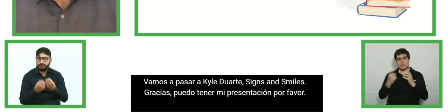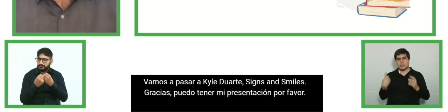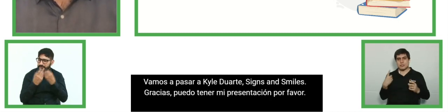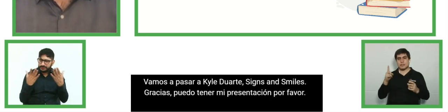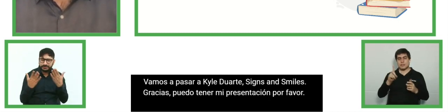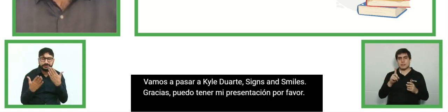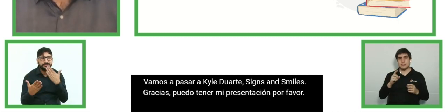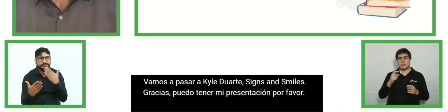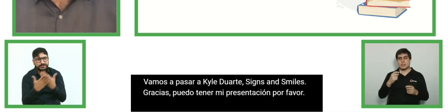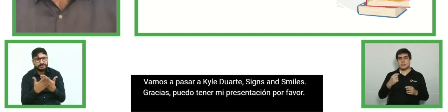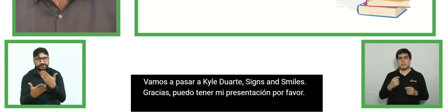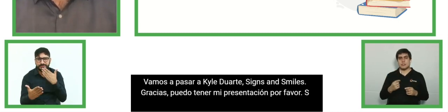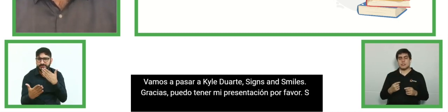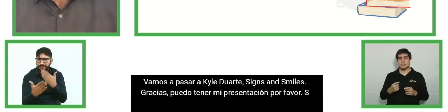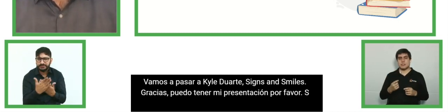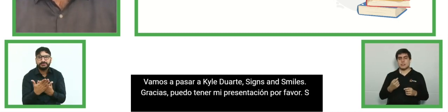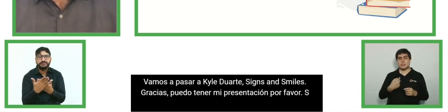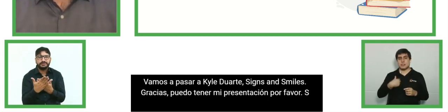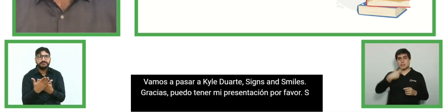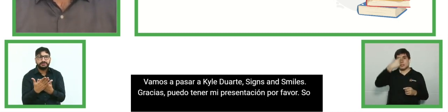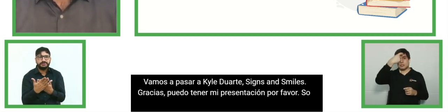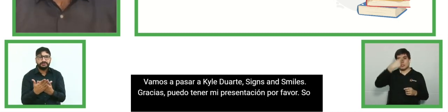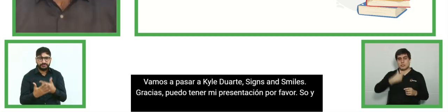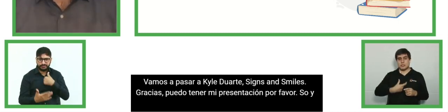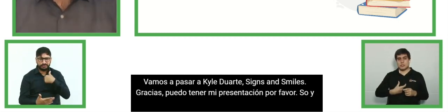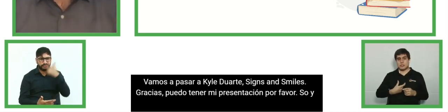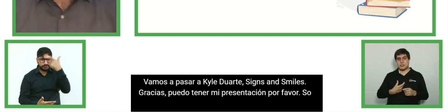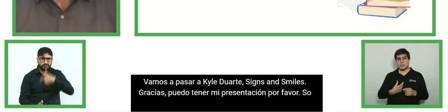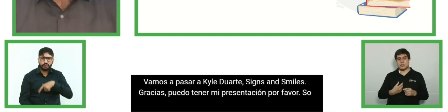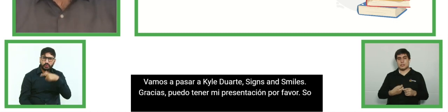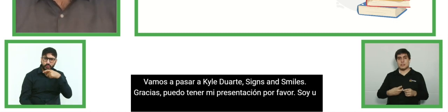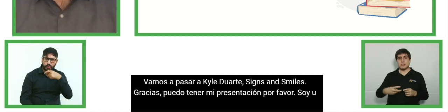English. I'm also a sign language interpreter